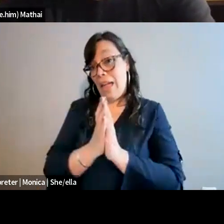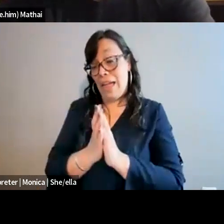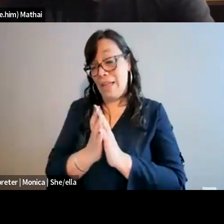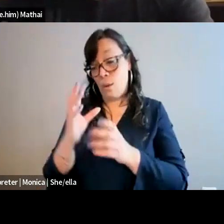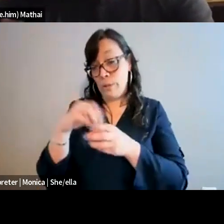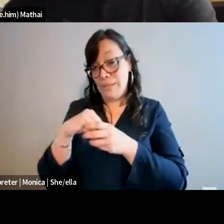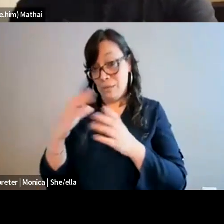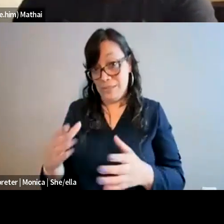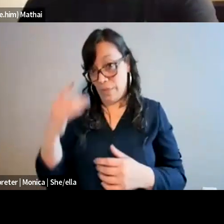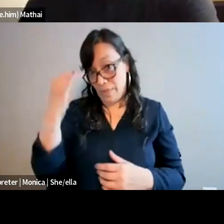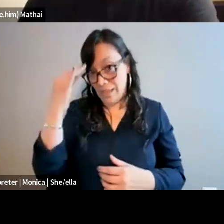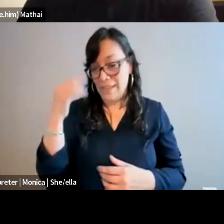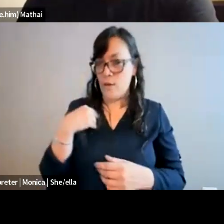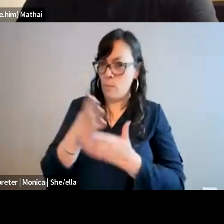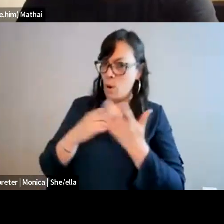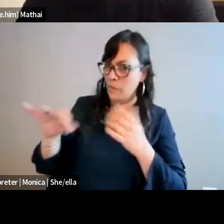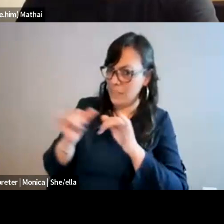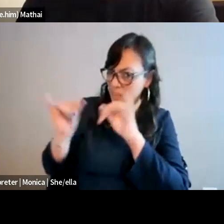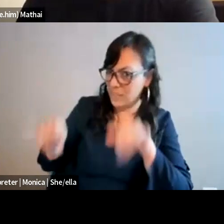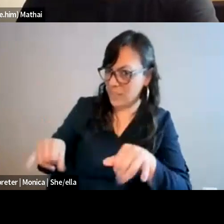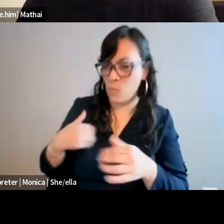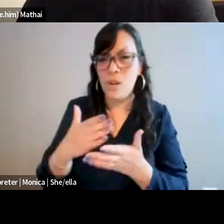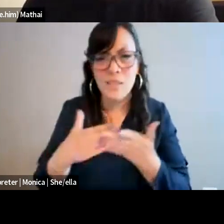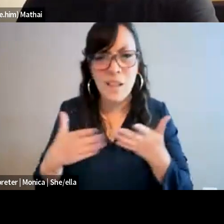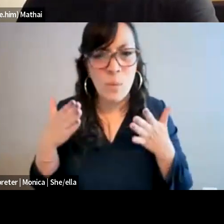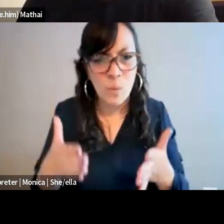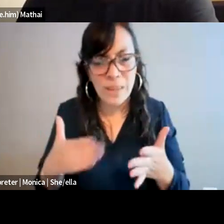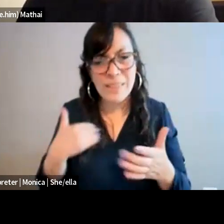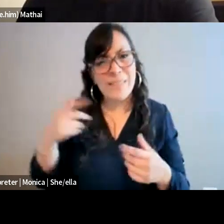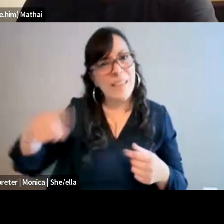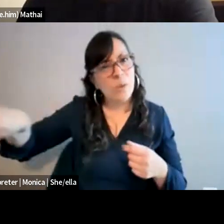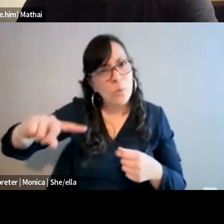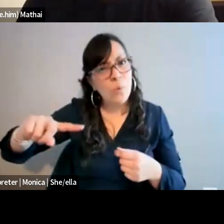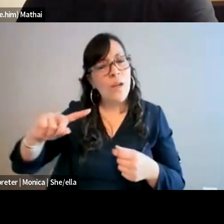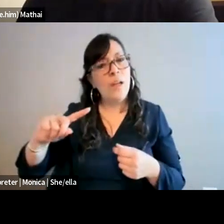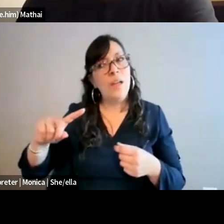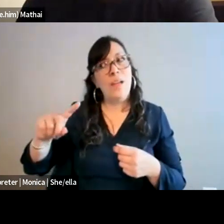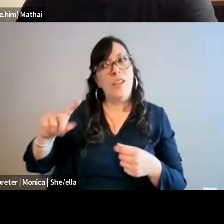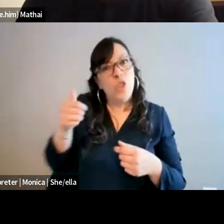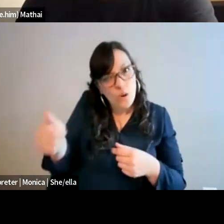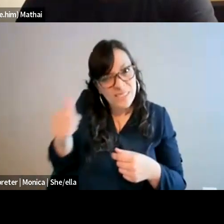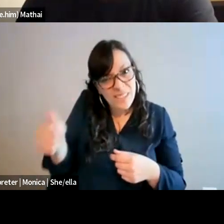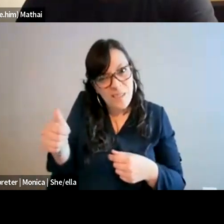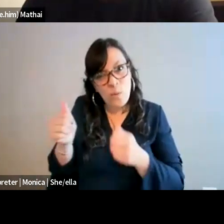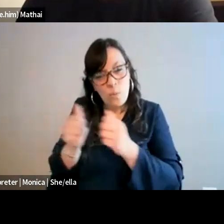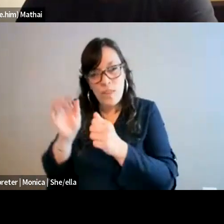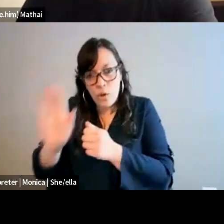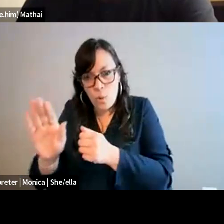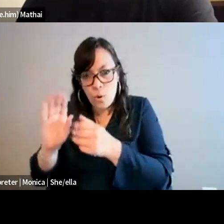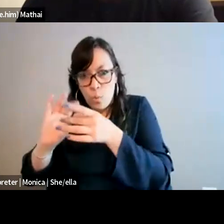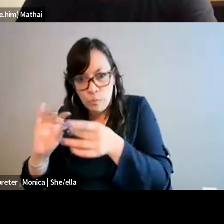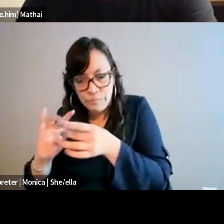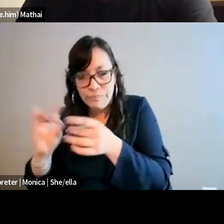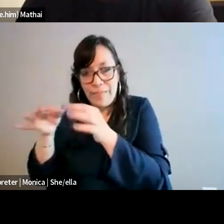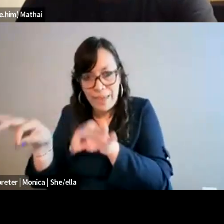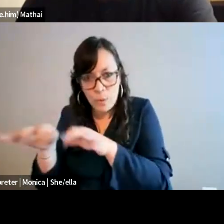if you're part of the systems, what are some of the ways that you help propagate some of these biases? You know, what